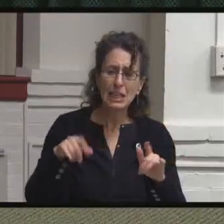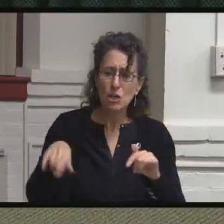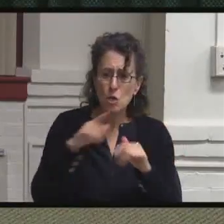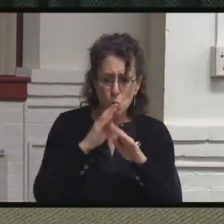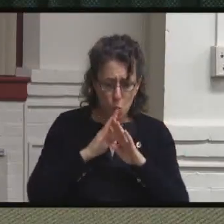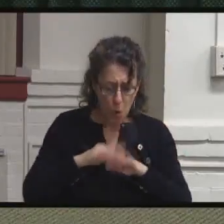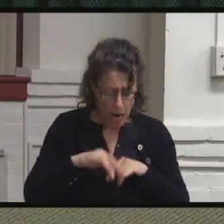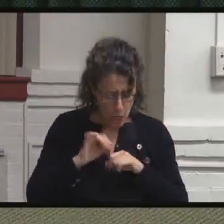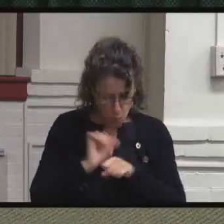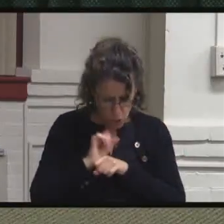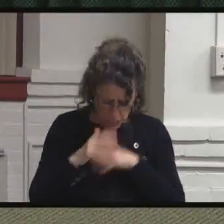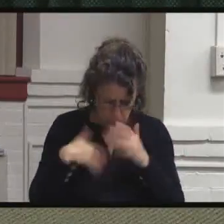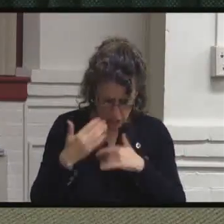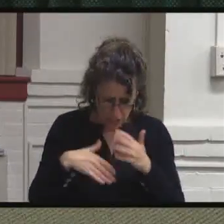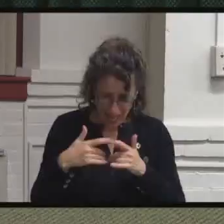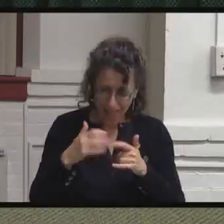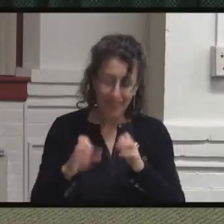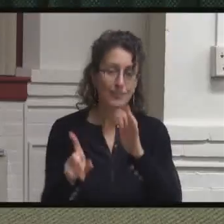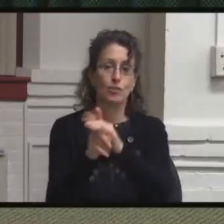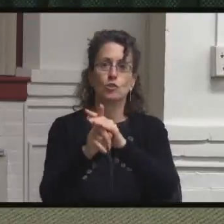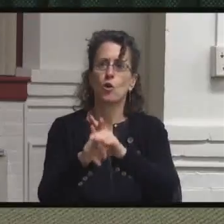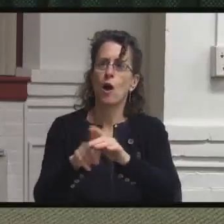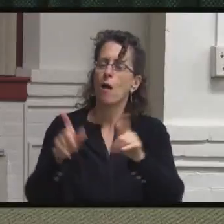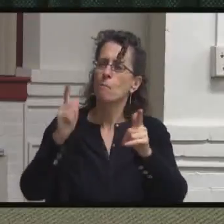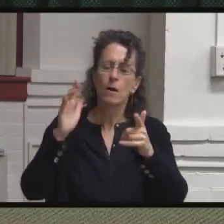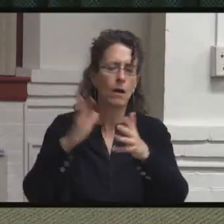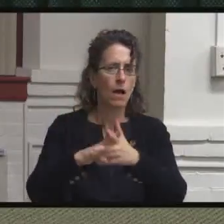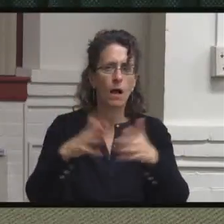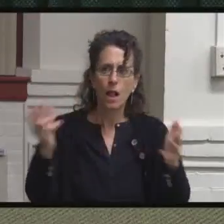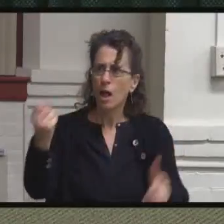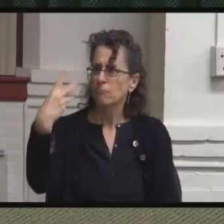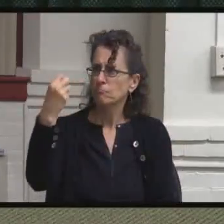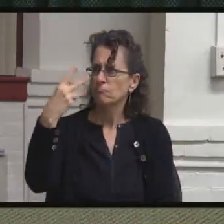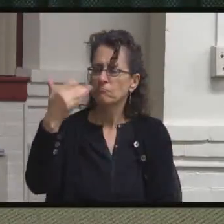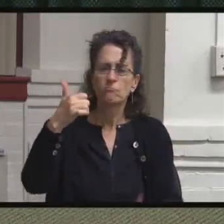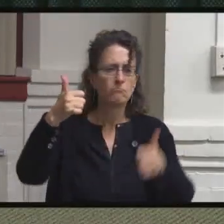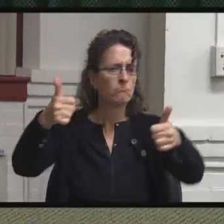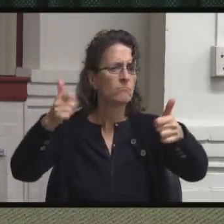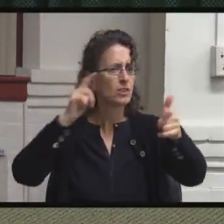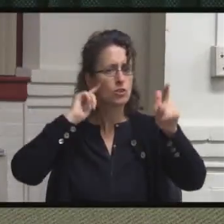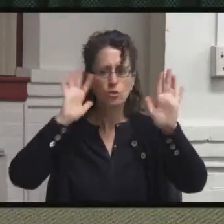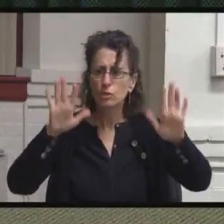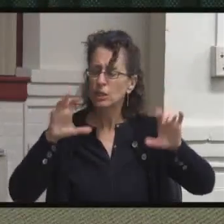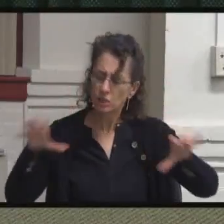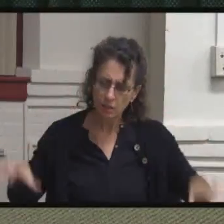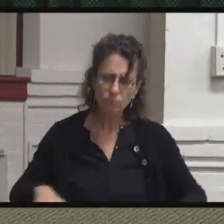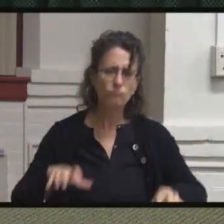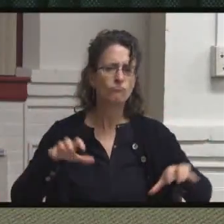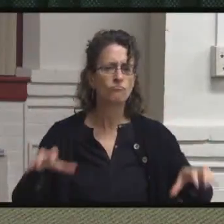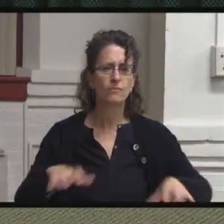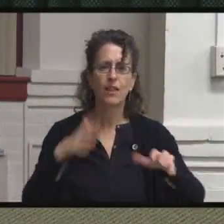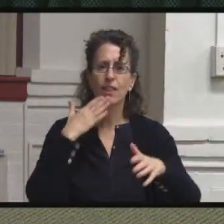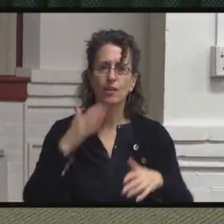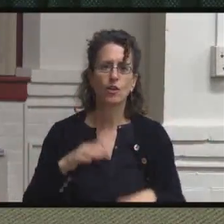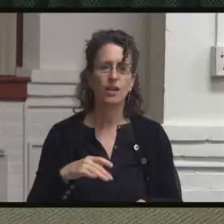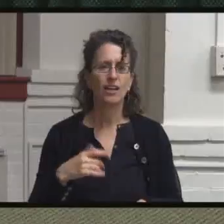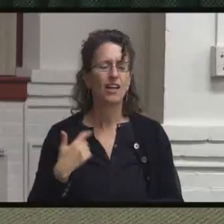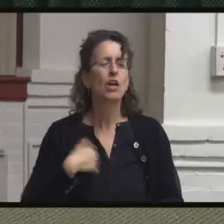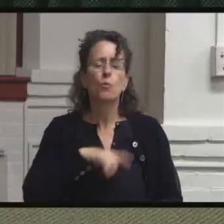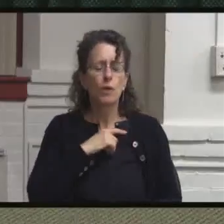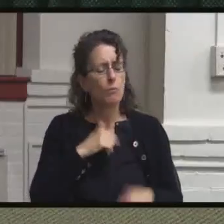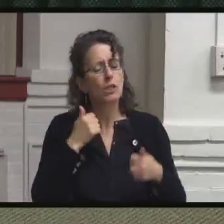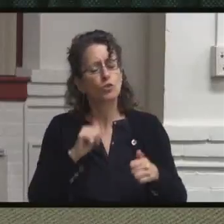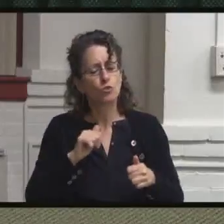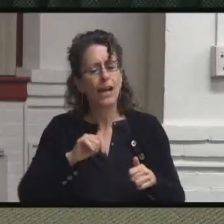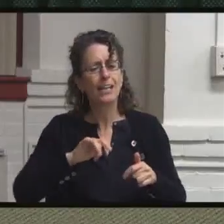about you. So it's nice that you're kind of still doing it. We'll try to be a little less